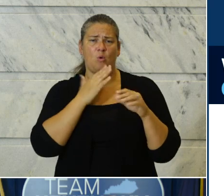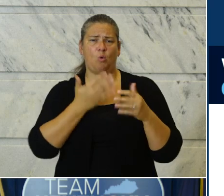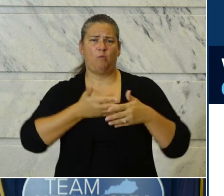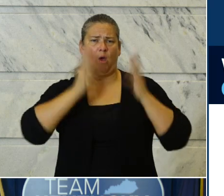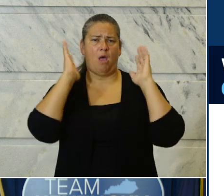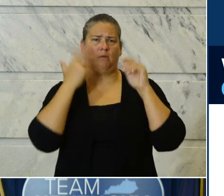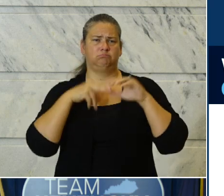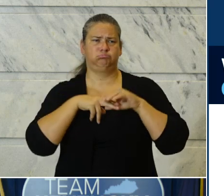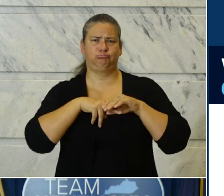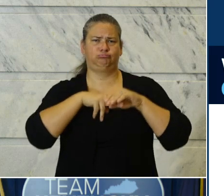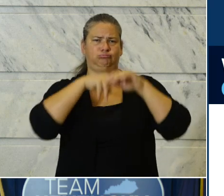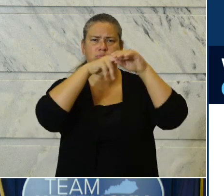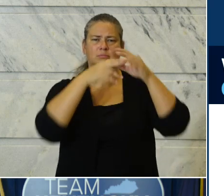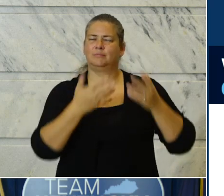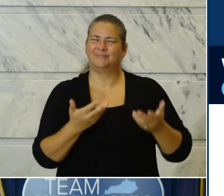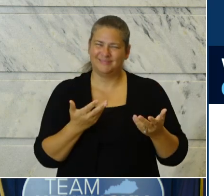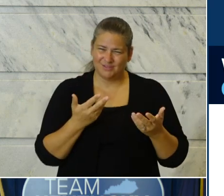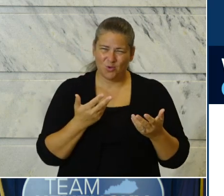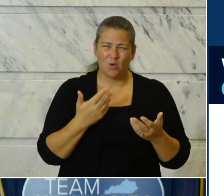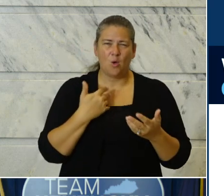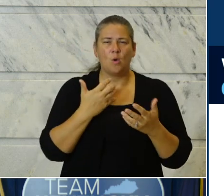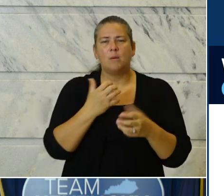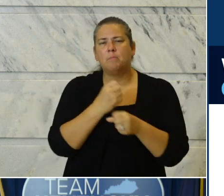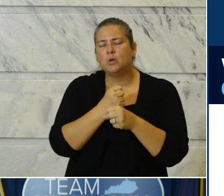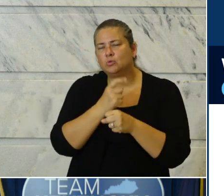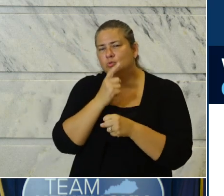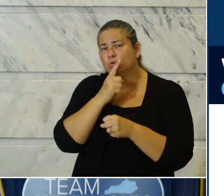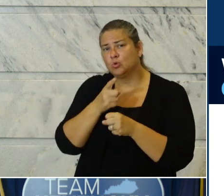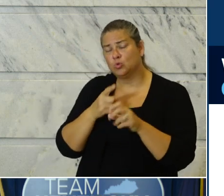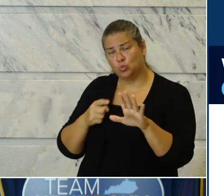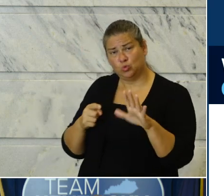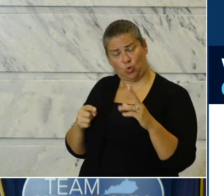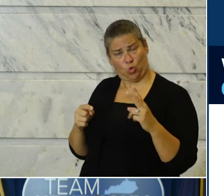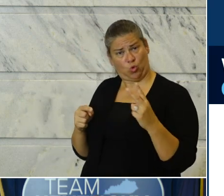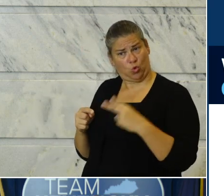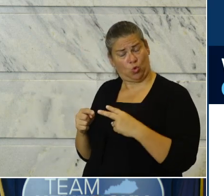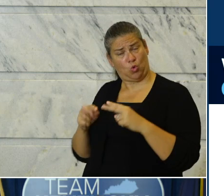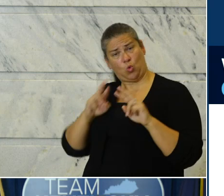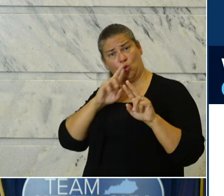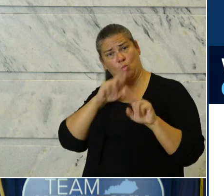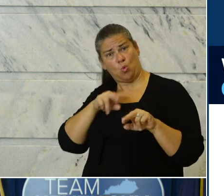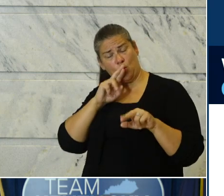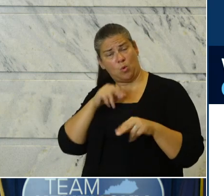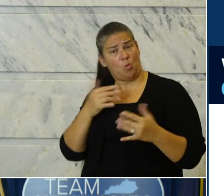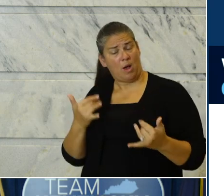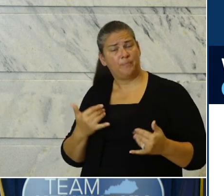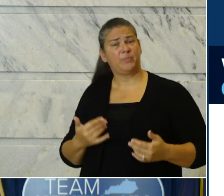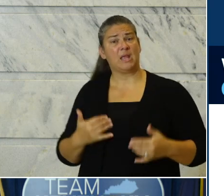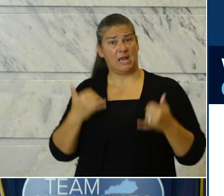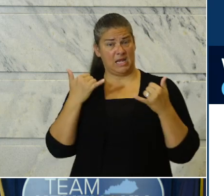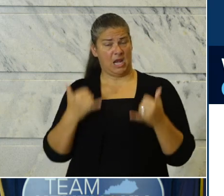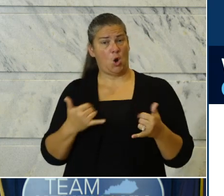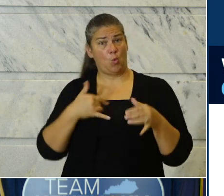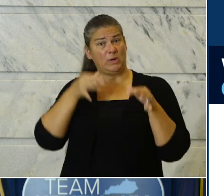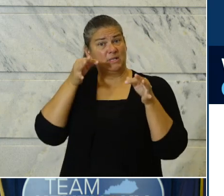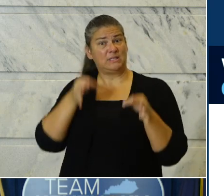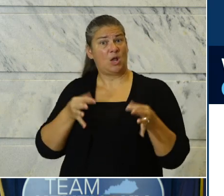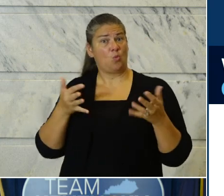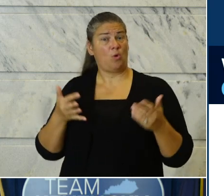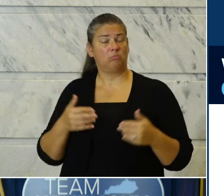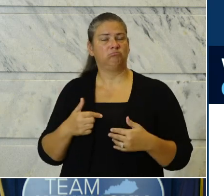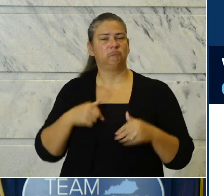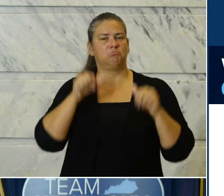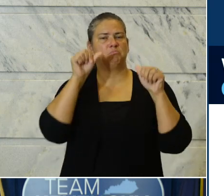So I just want to draw your attention to this report again, because we've now made the decision that we will post this on the website.